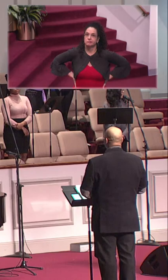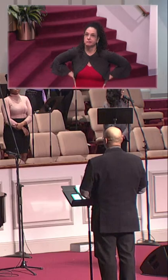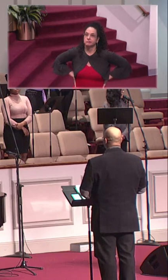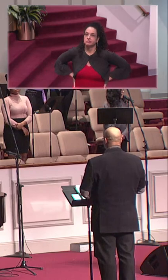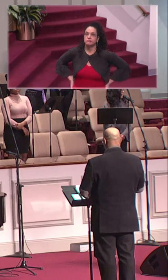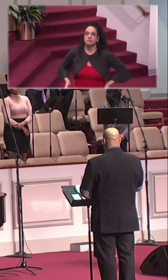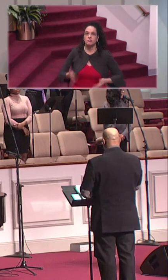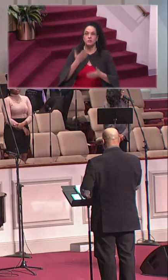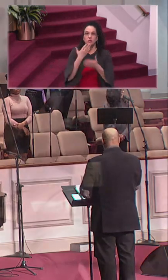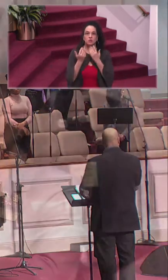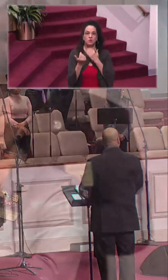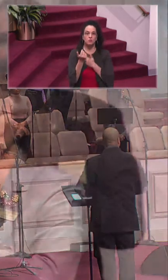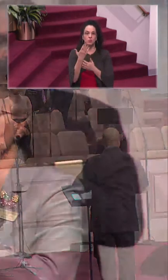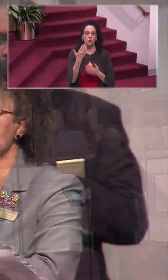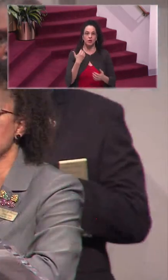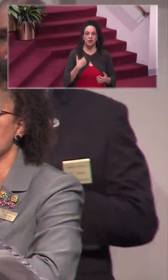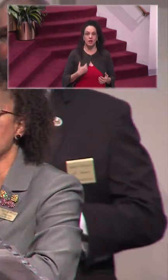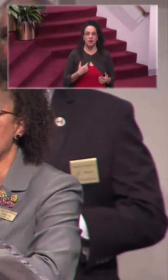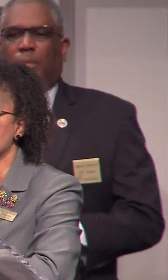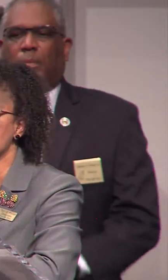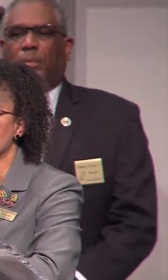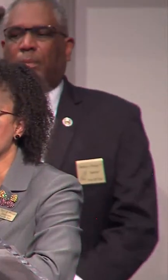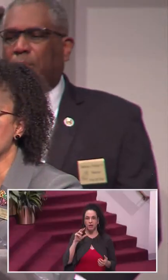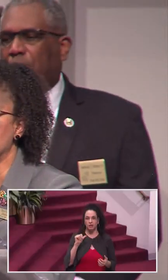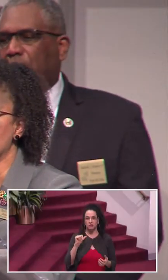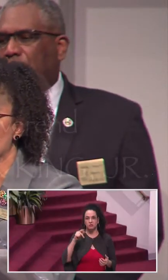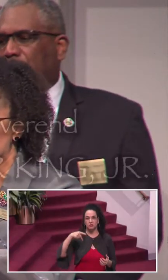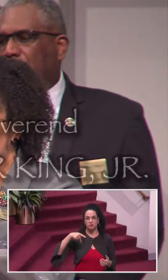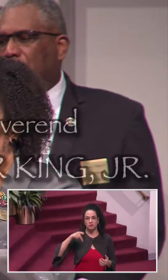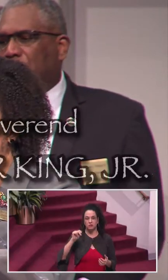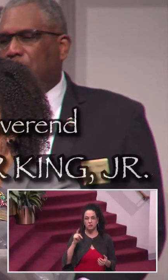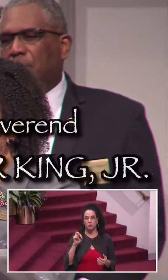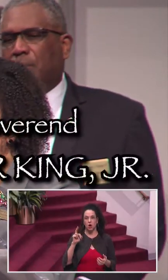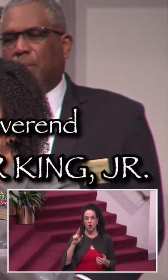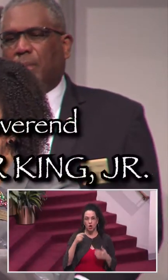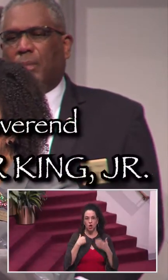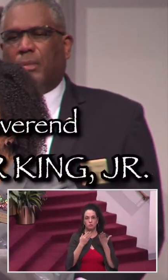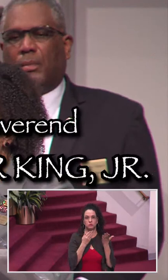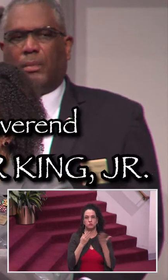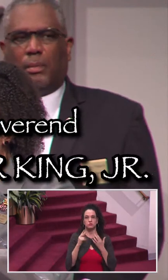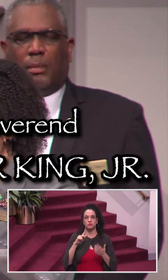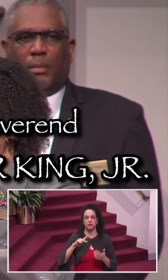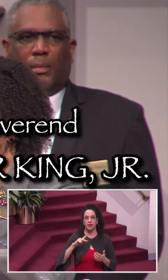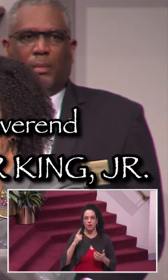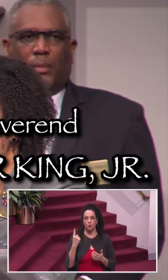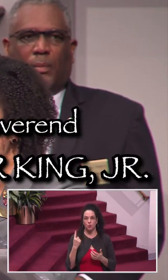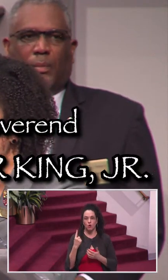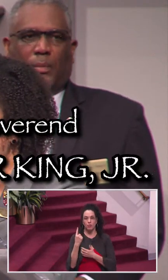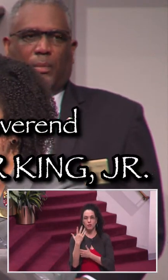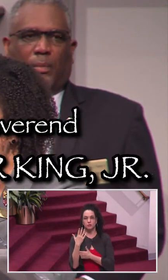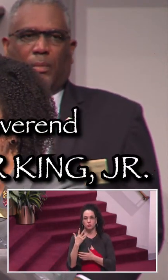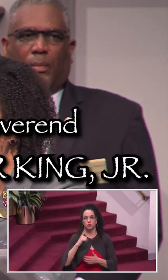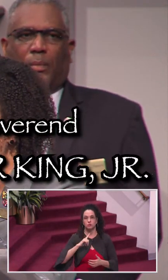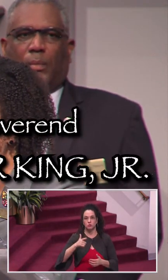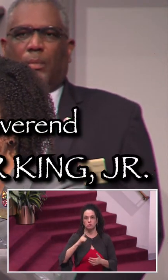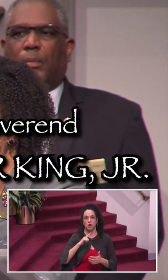Good morning. I'm Otara Parker, proudly serving K-1. This morning's responsive reading is